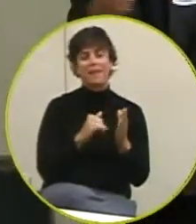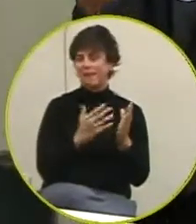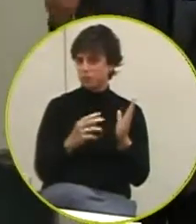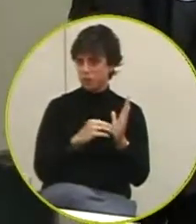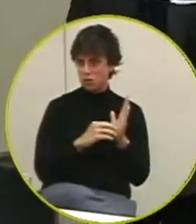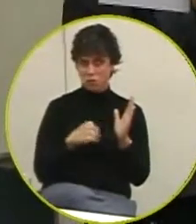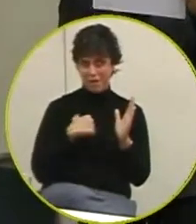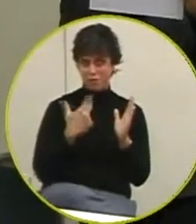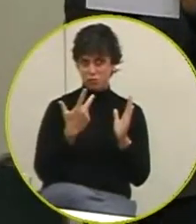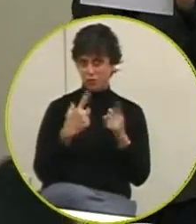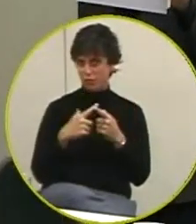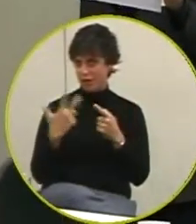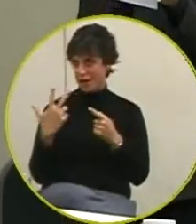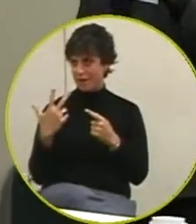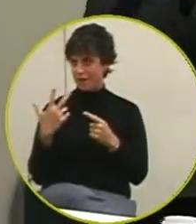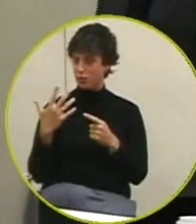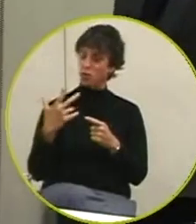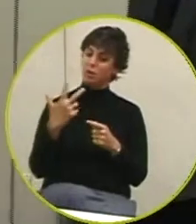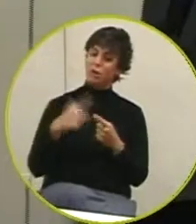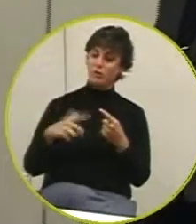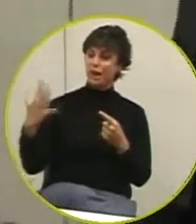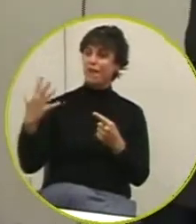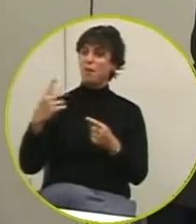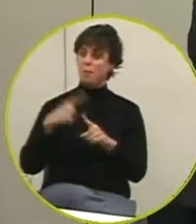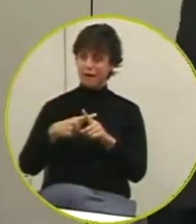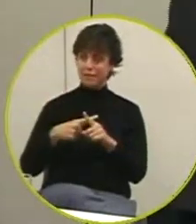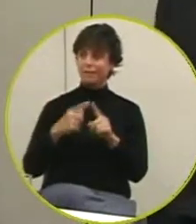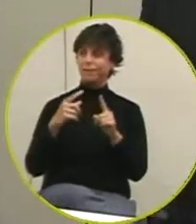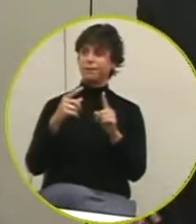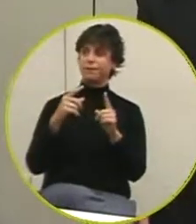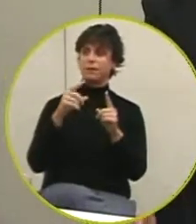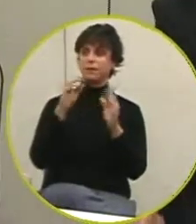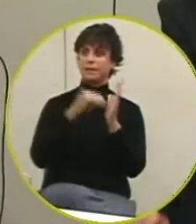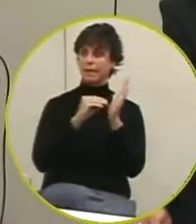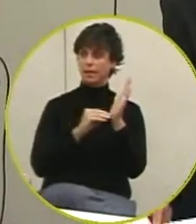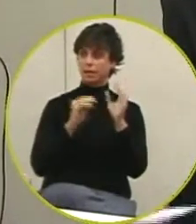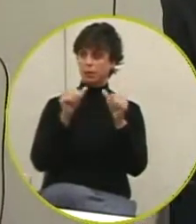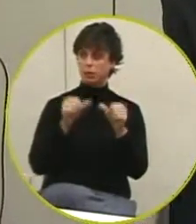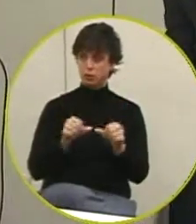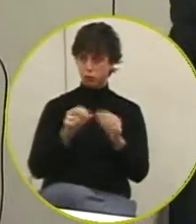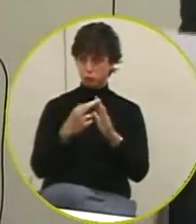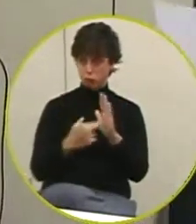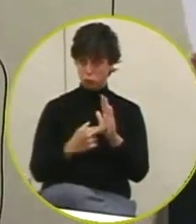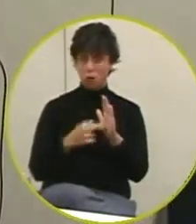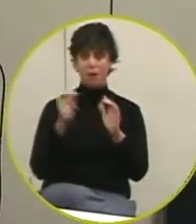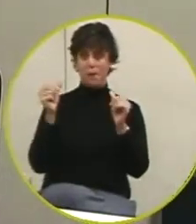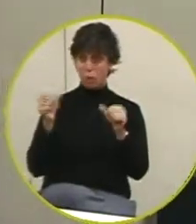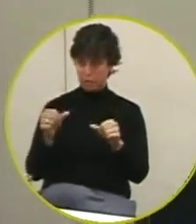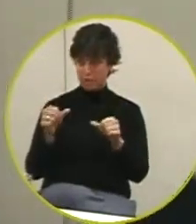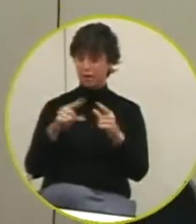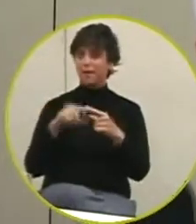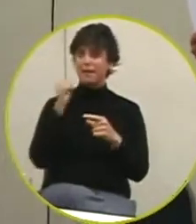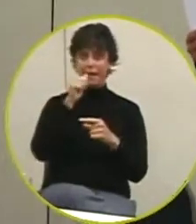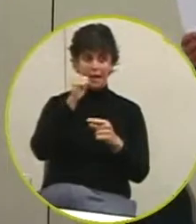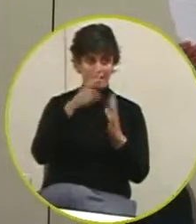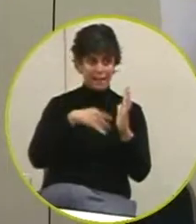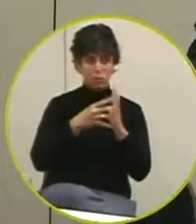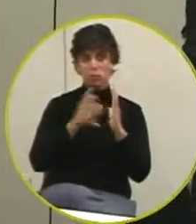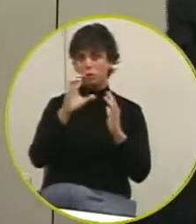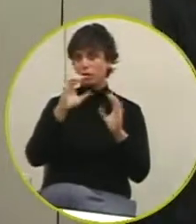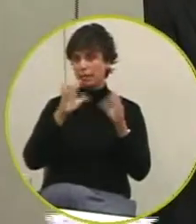have 3 to 5 positively stated rules? Do we have them posted? Do we have the daily schedule, the